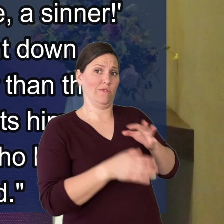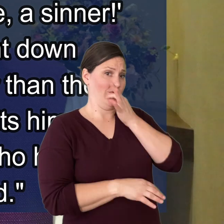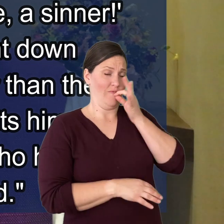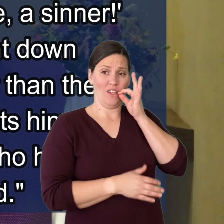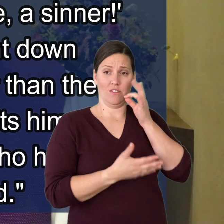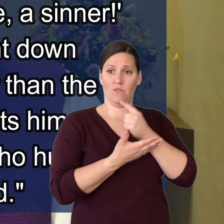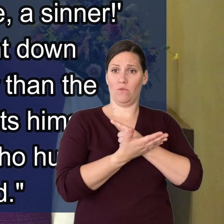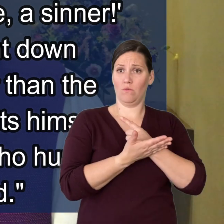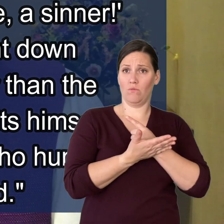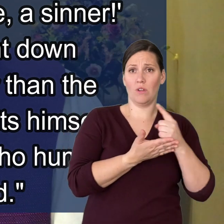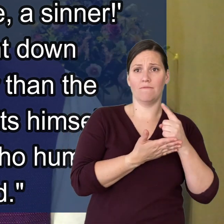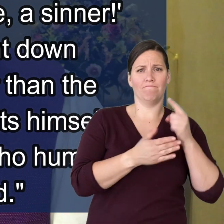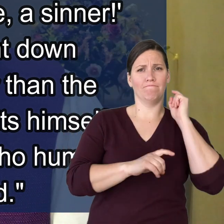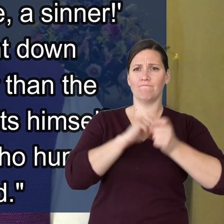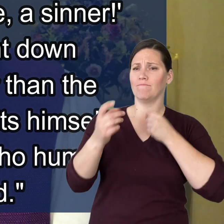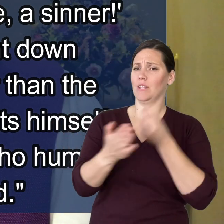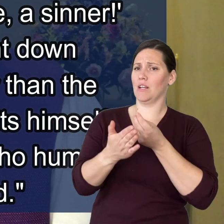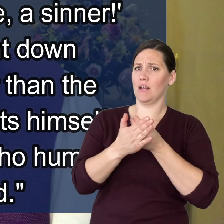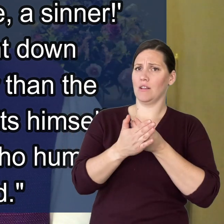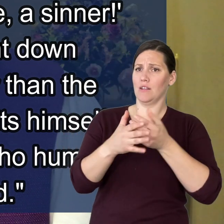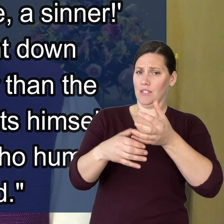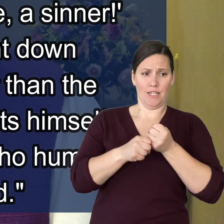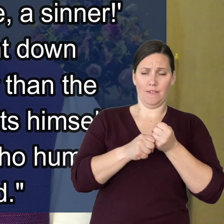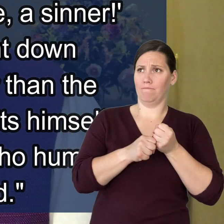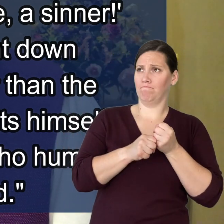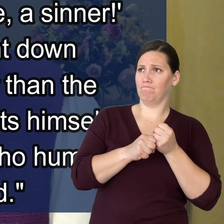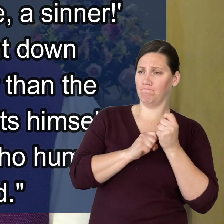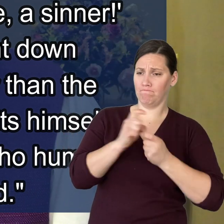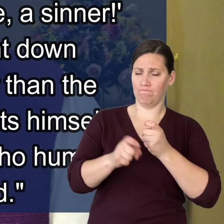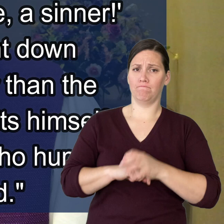twice a week. I give tithes of all that I get."